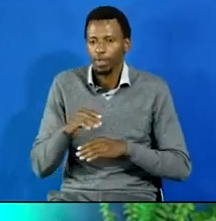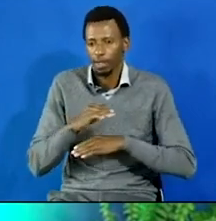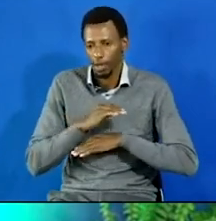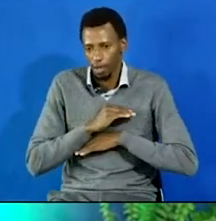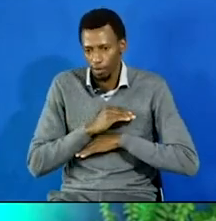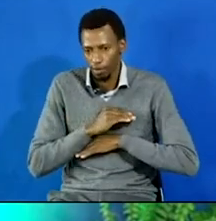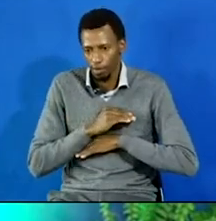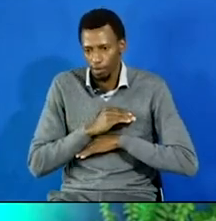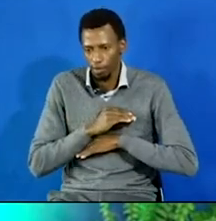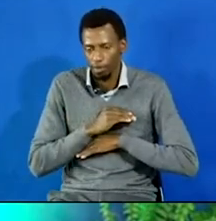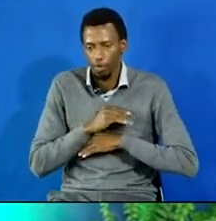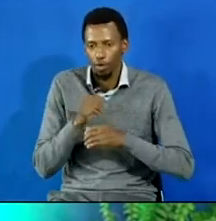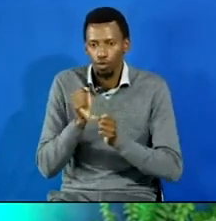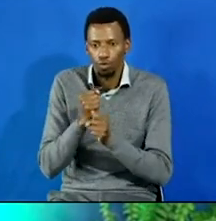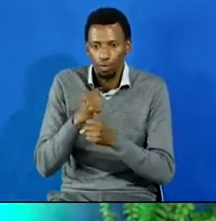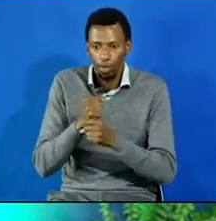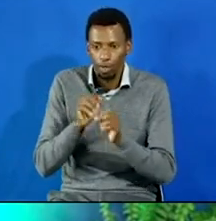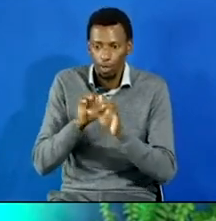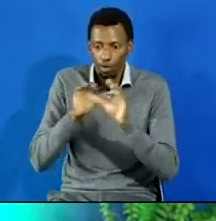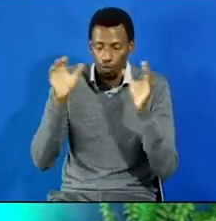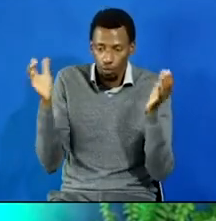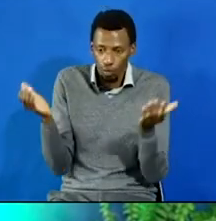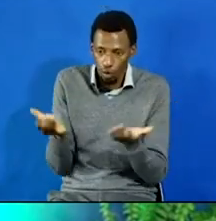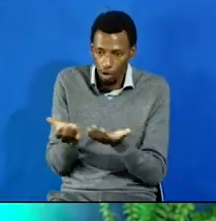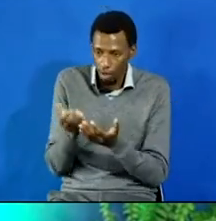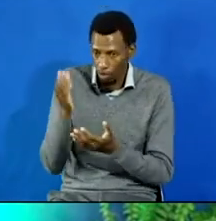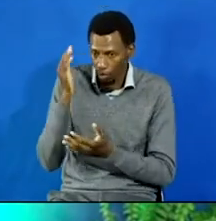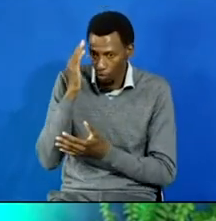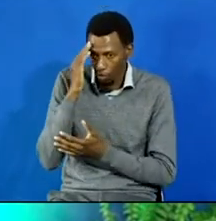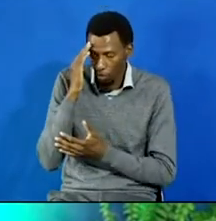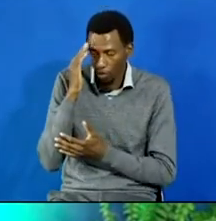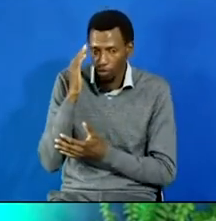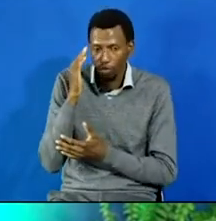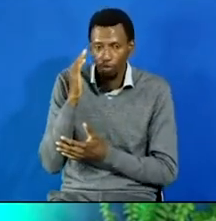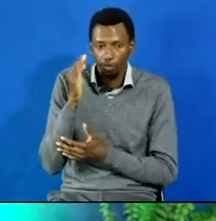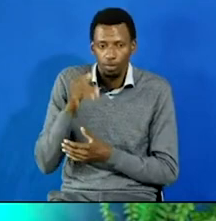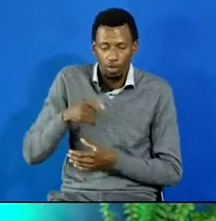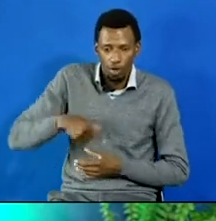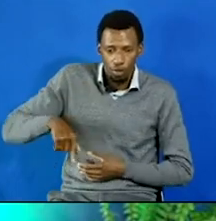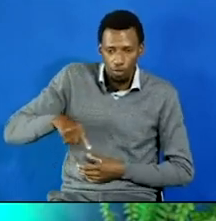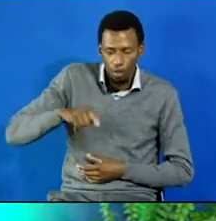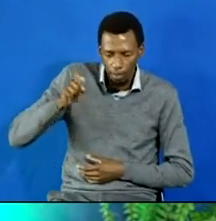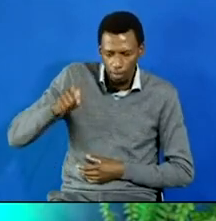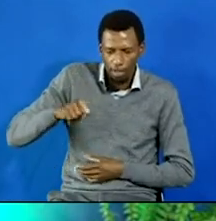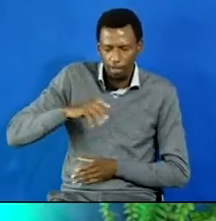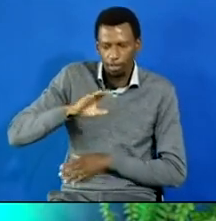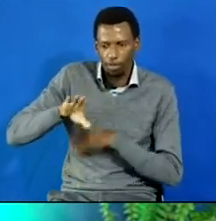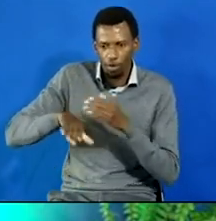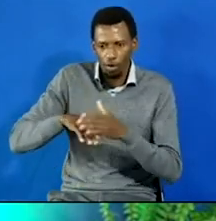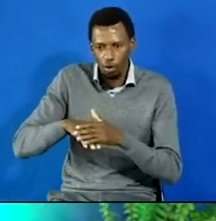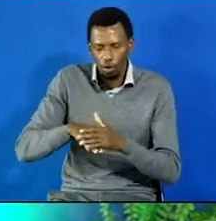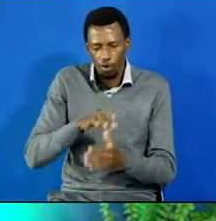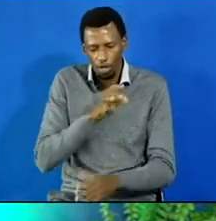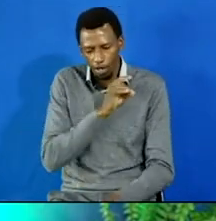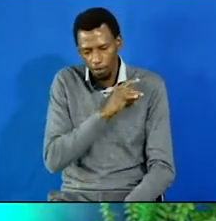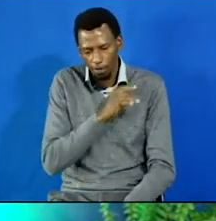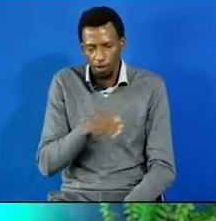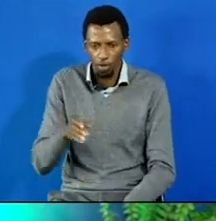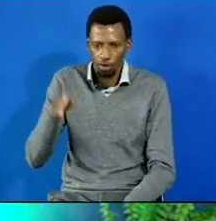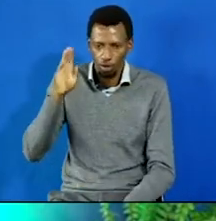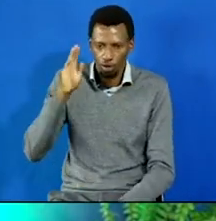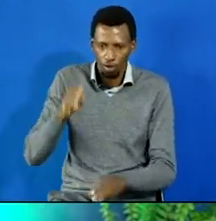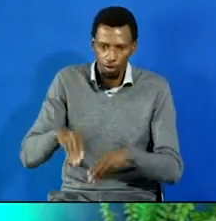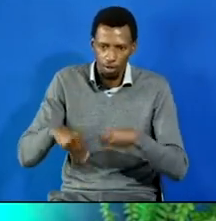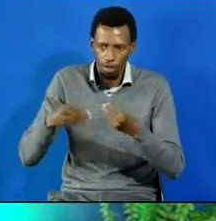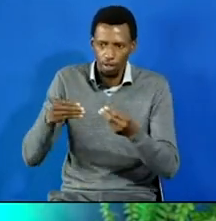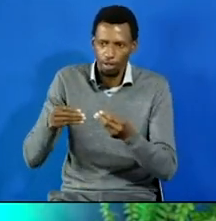is enough to make the world know that we should all fear God and give him glory,